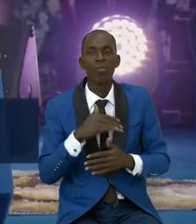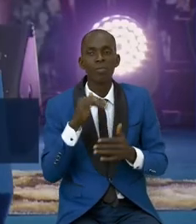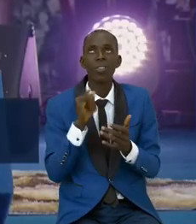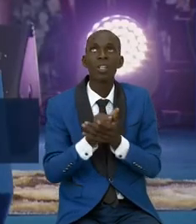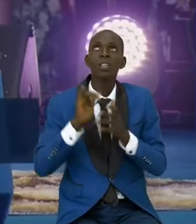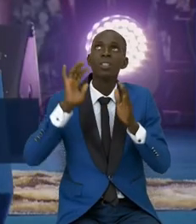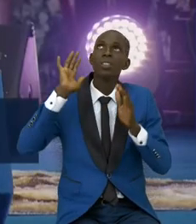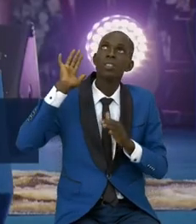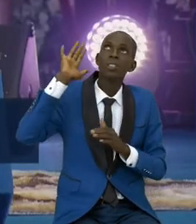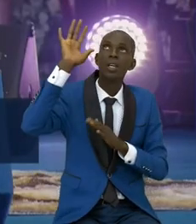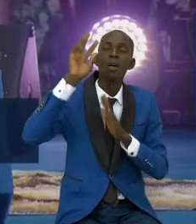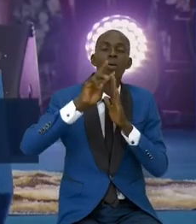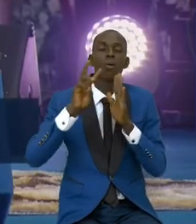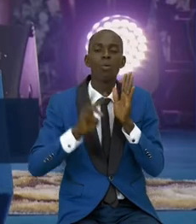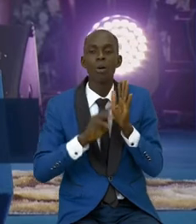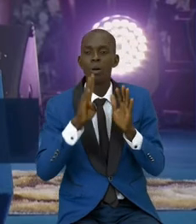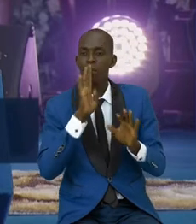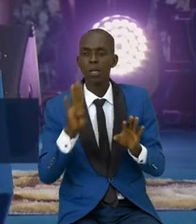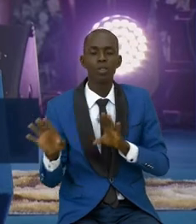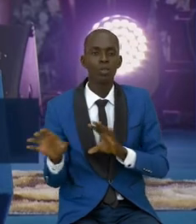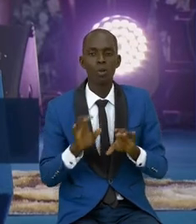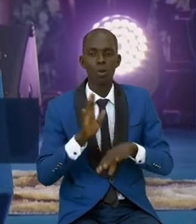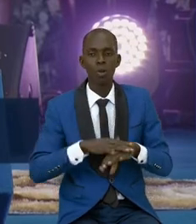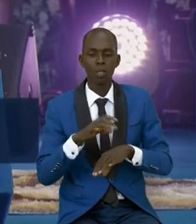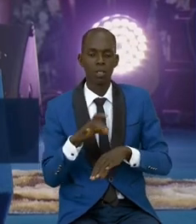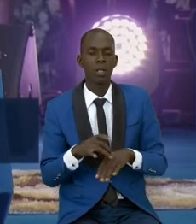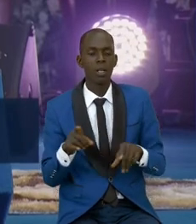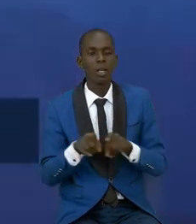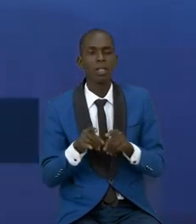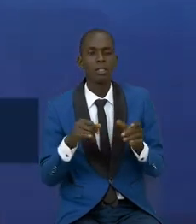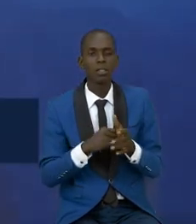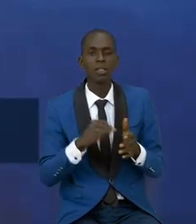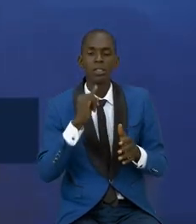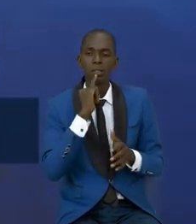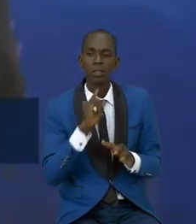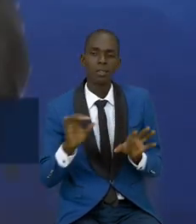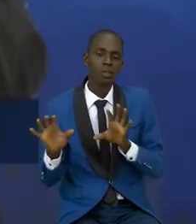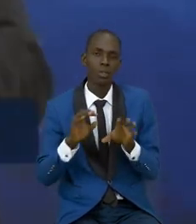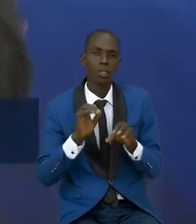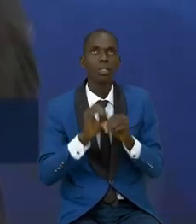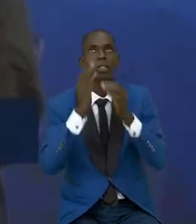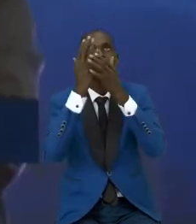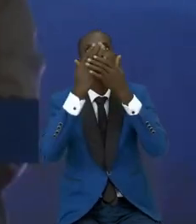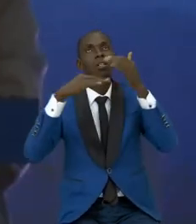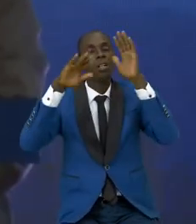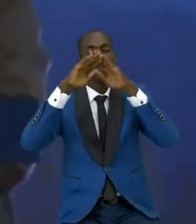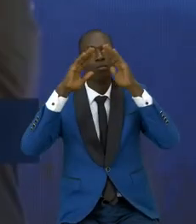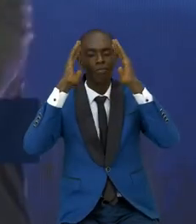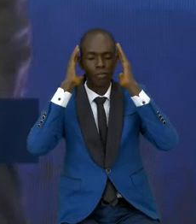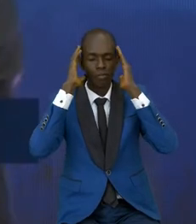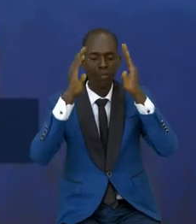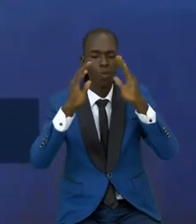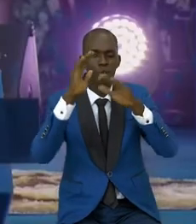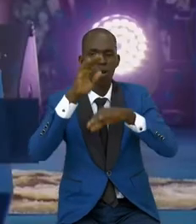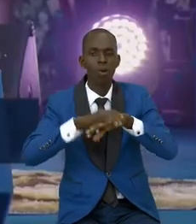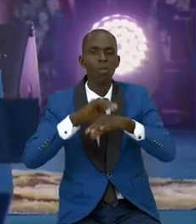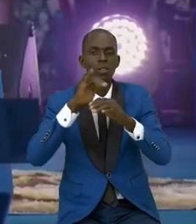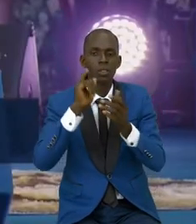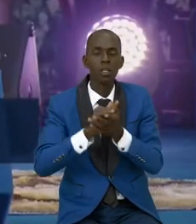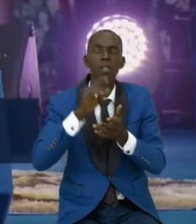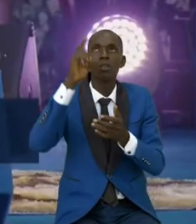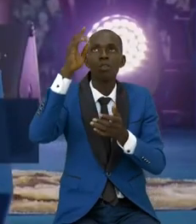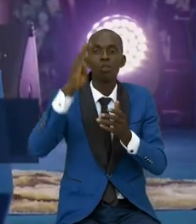done on earth as it is done in heaven. Focus on that, God's